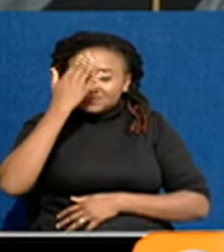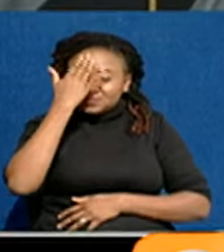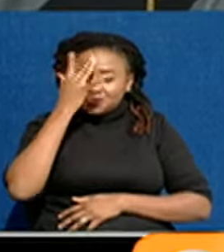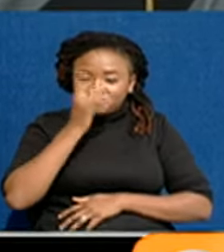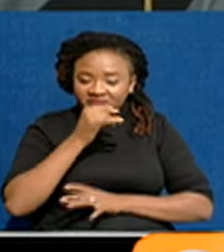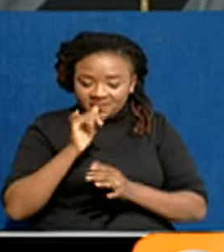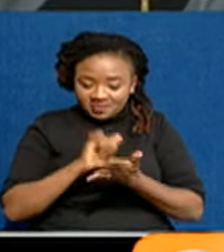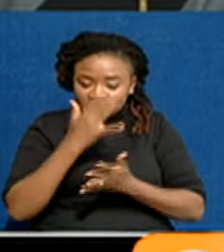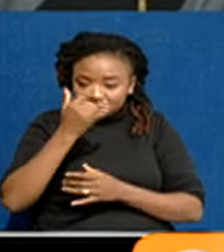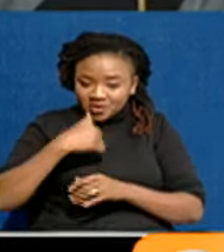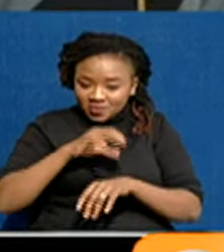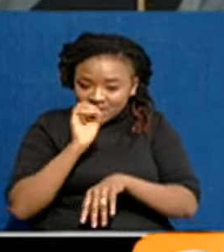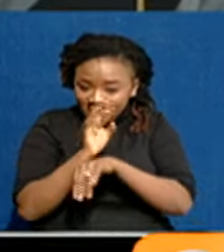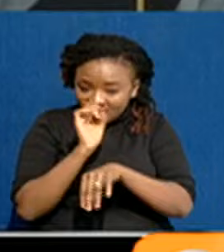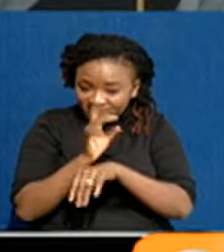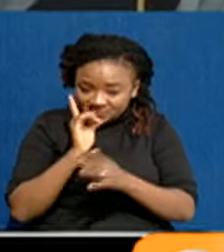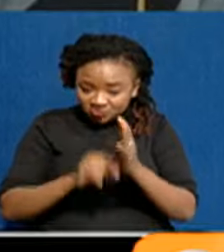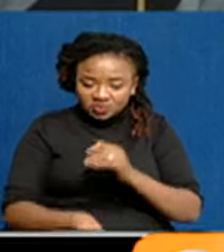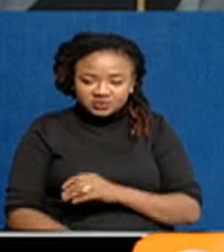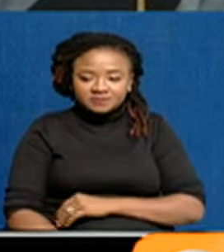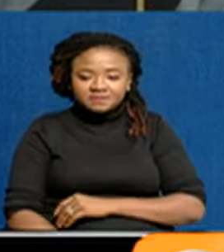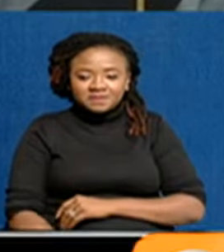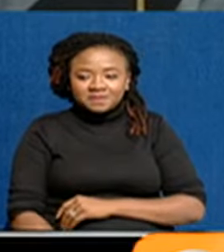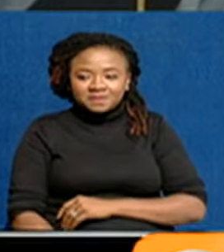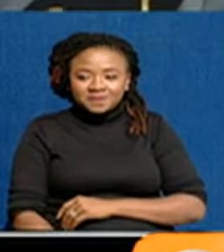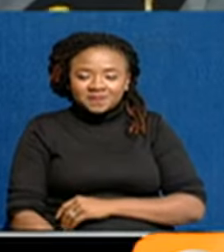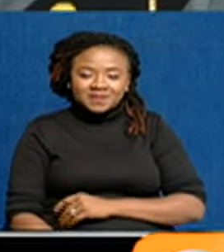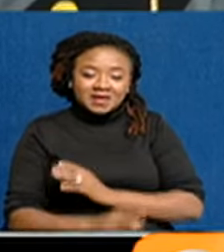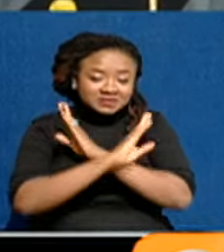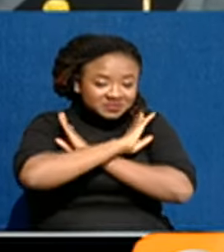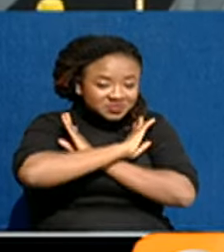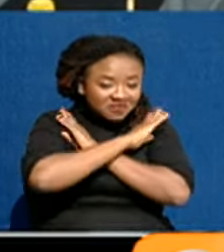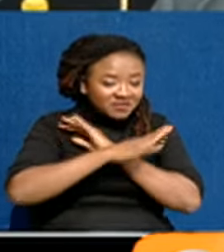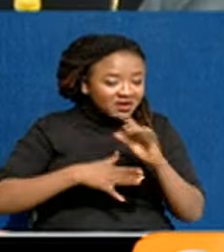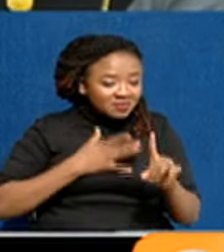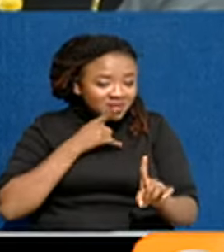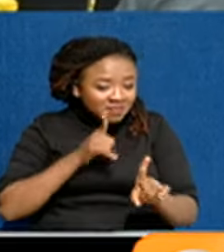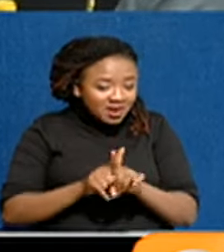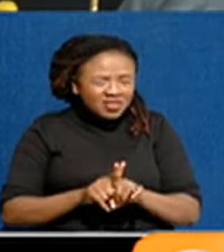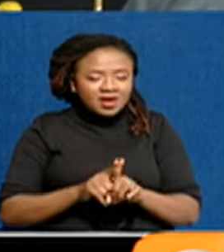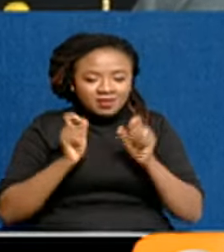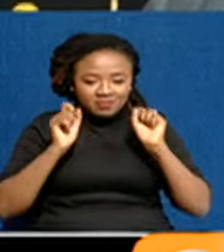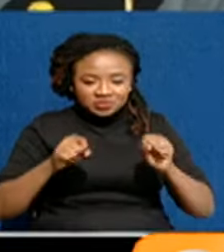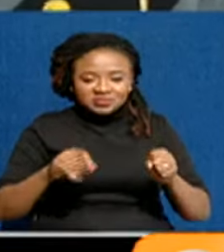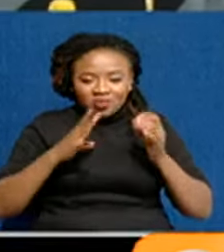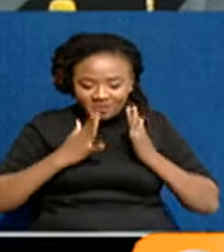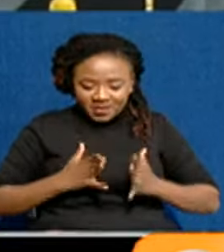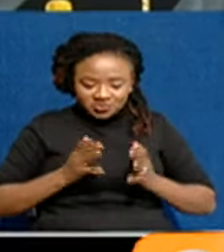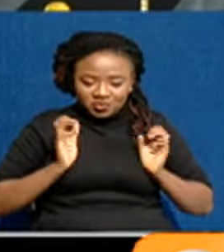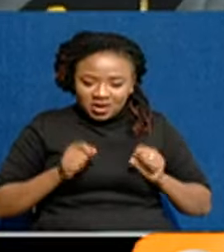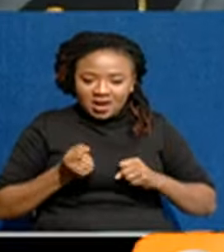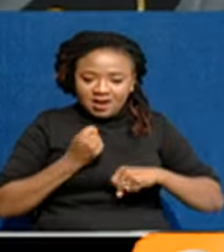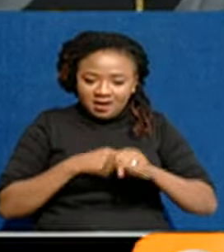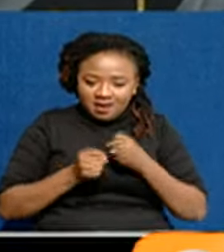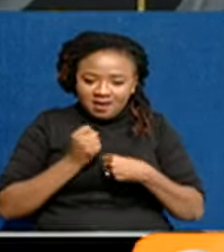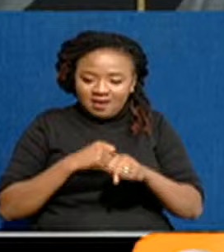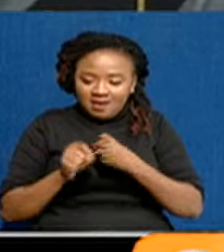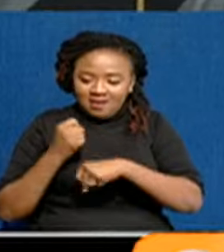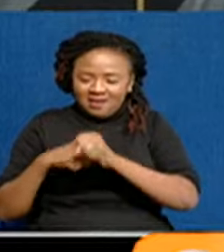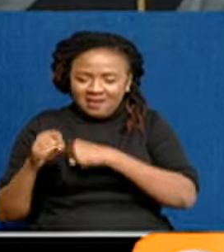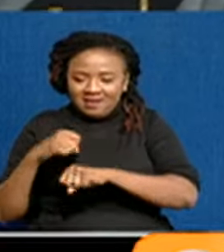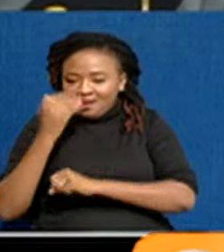we are advising first and foremost, Trevor, my brother, so that then somebody can actually take action. So that kind of awareness, and we